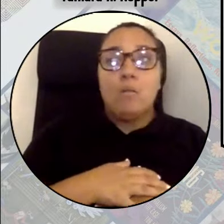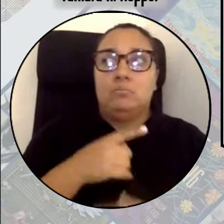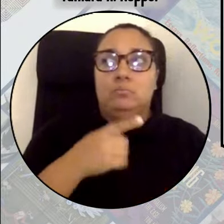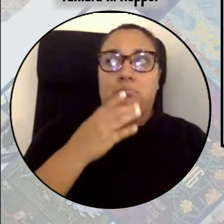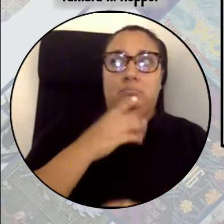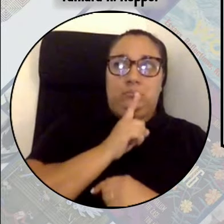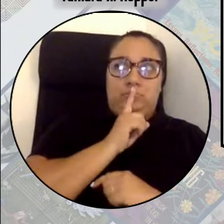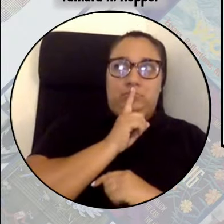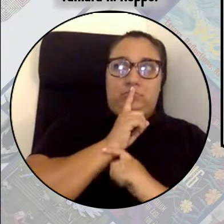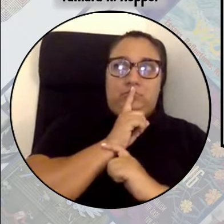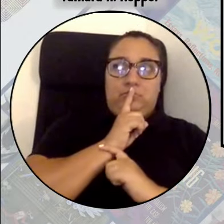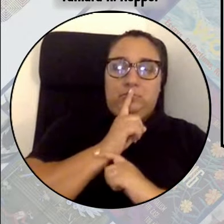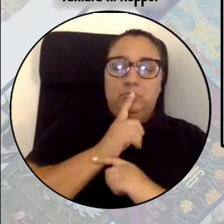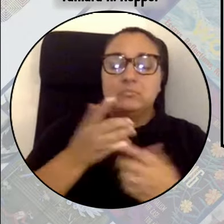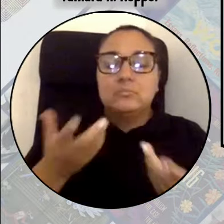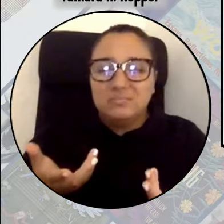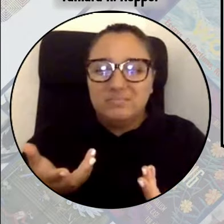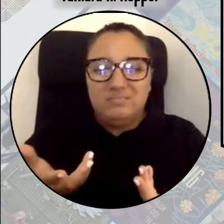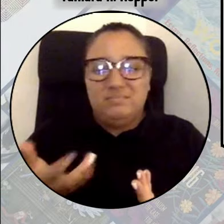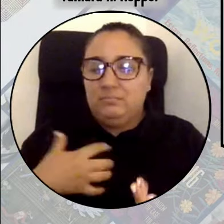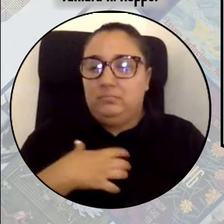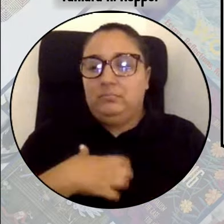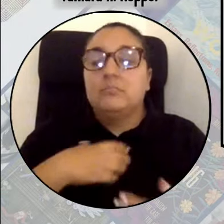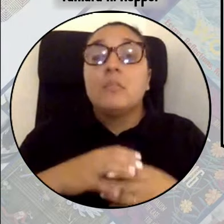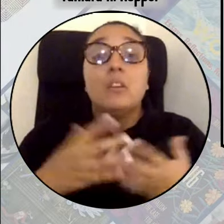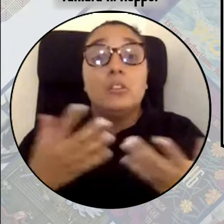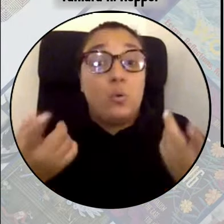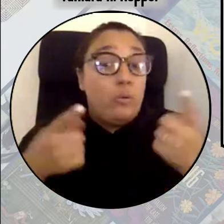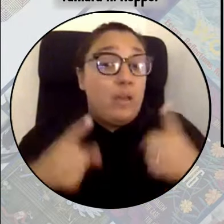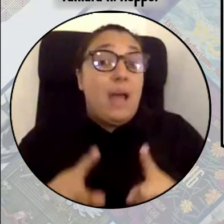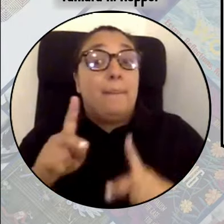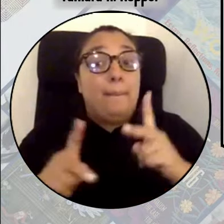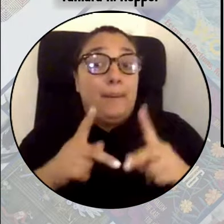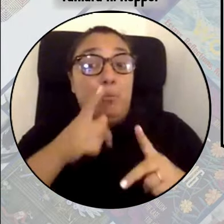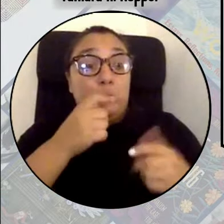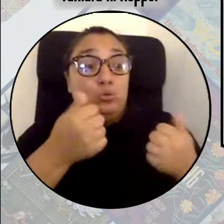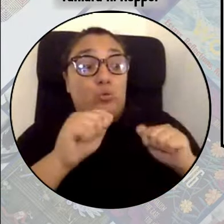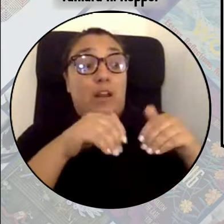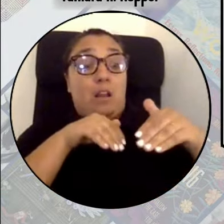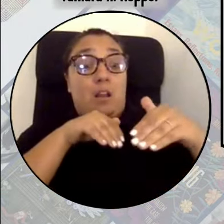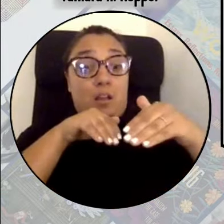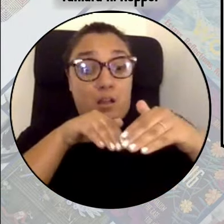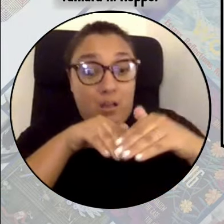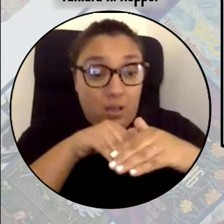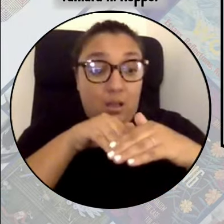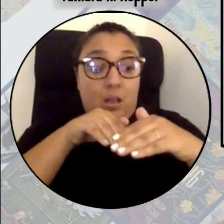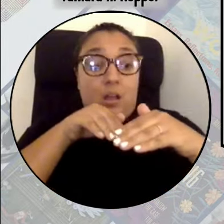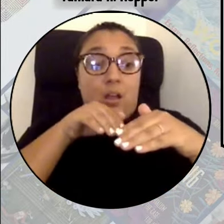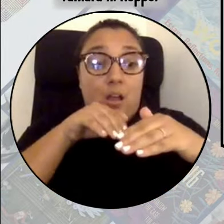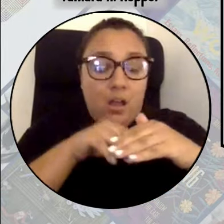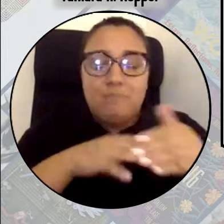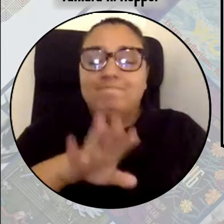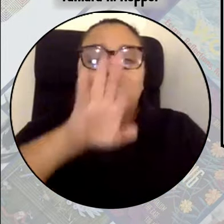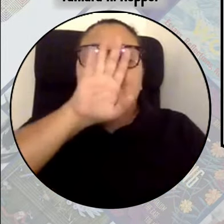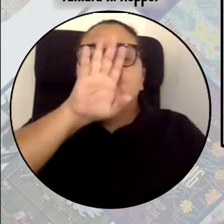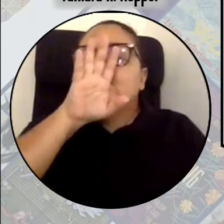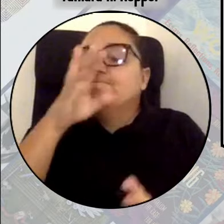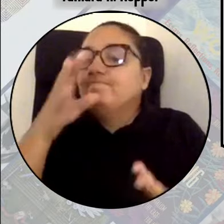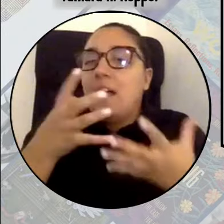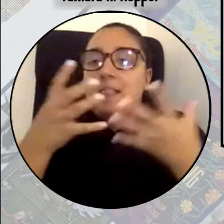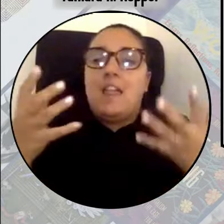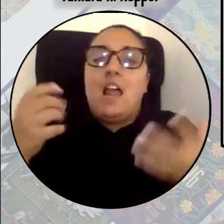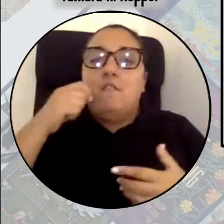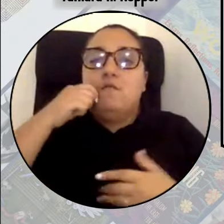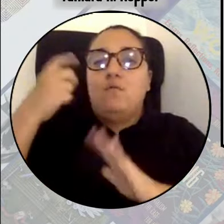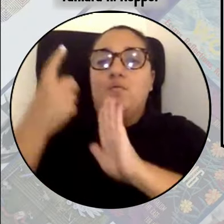to the border and are trying to seek asylum, there's a lot of racial politics that sometimes they are experiencing in terms of police